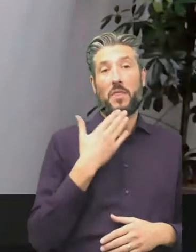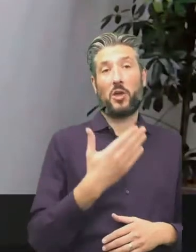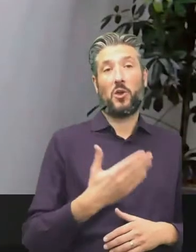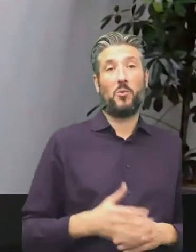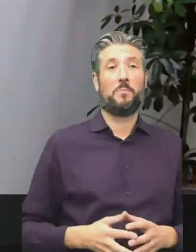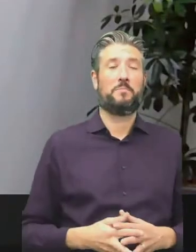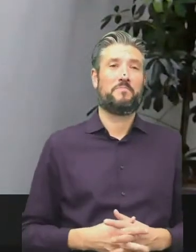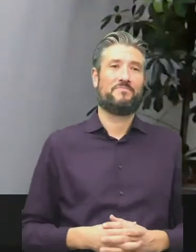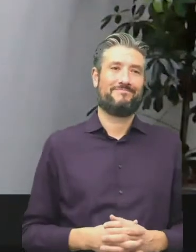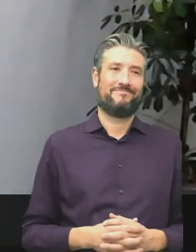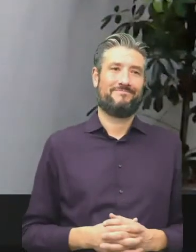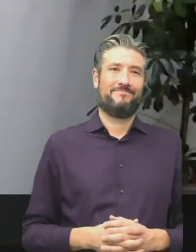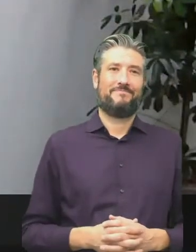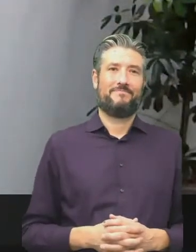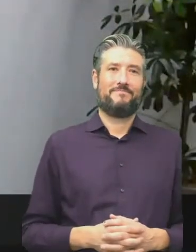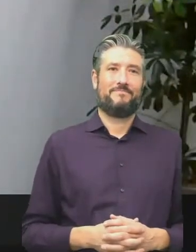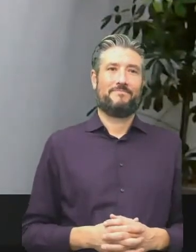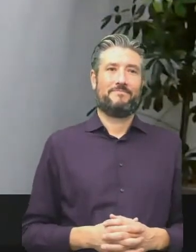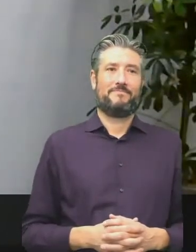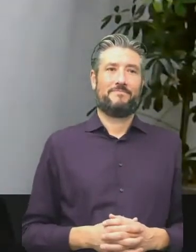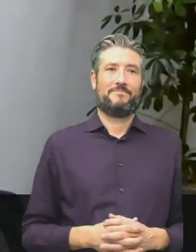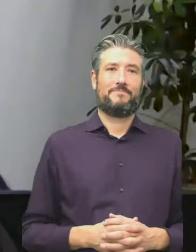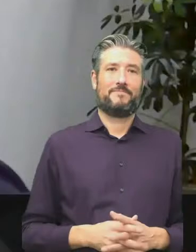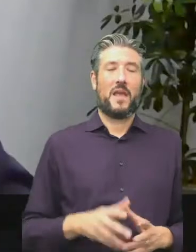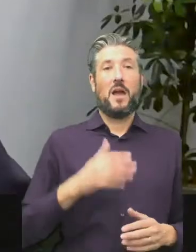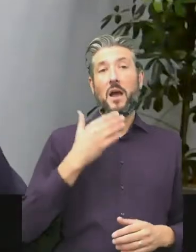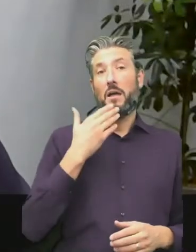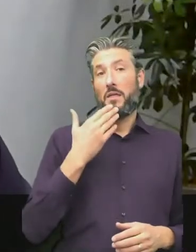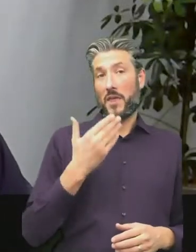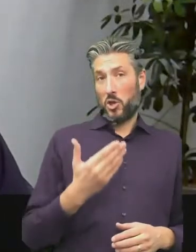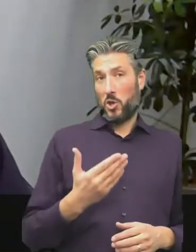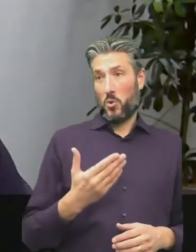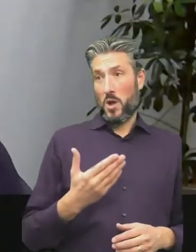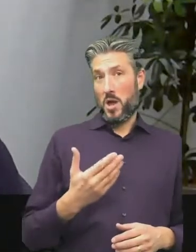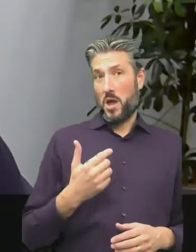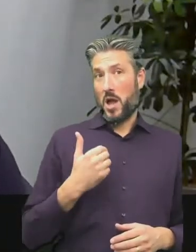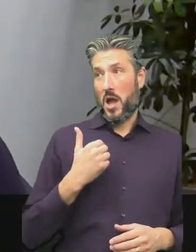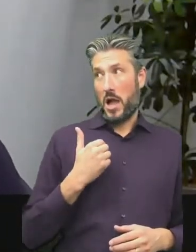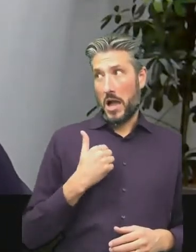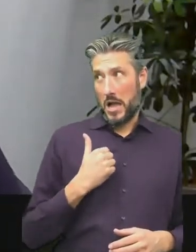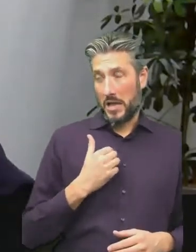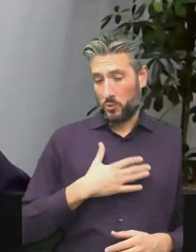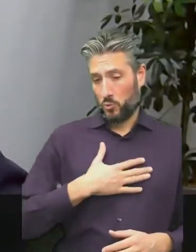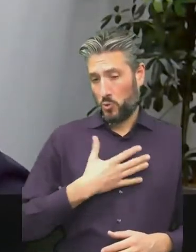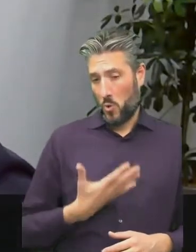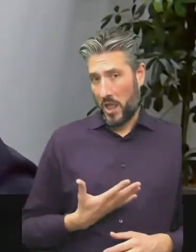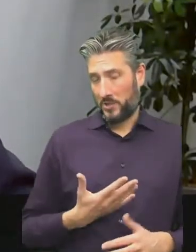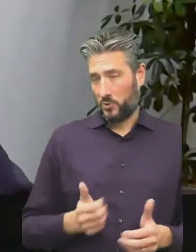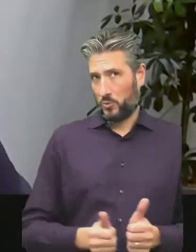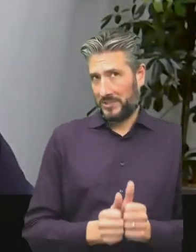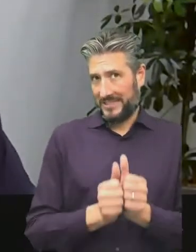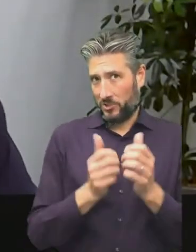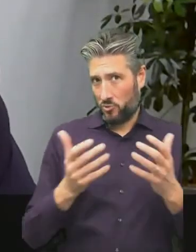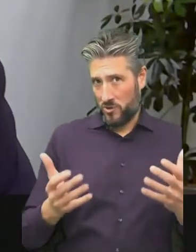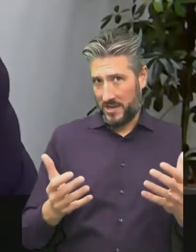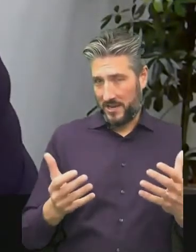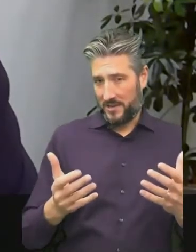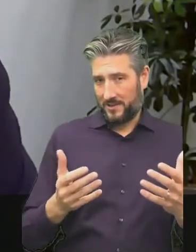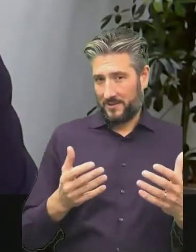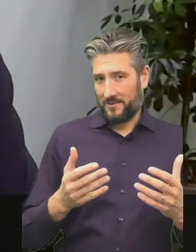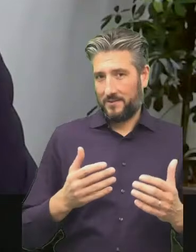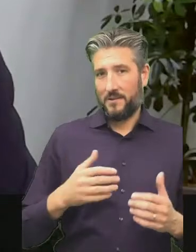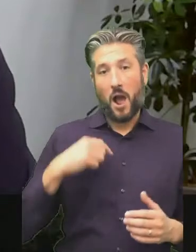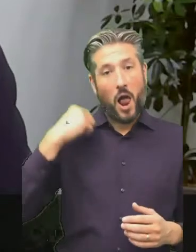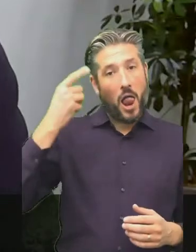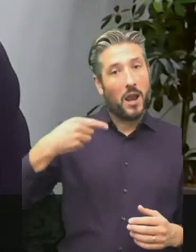Thanks. Yeah. Thanks, Mohammed. I never like disagree with Londoners unless they're wrong. So I've got the latest figures for burglary now